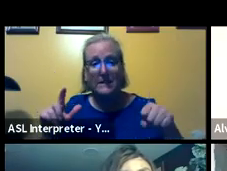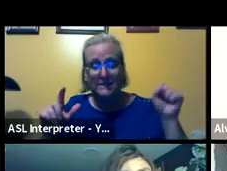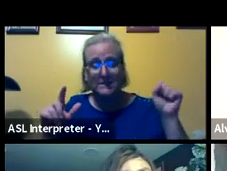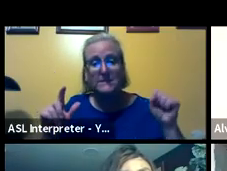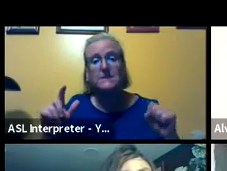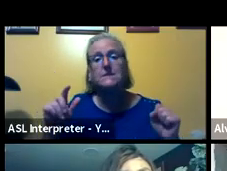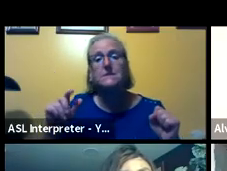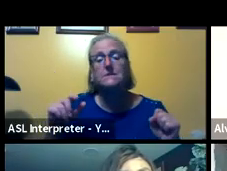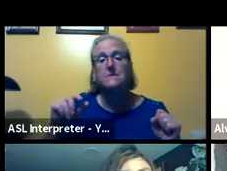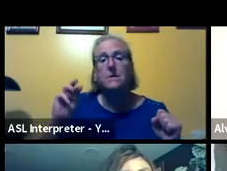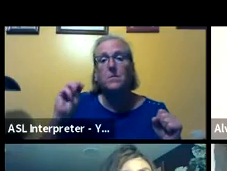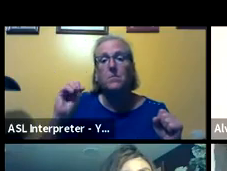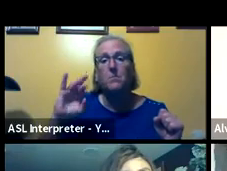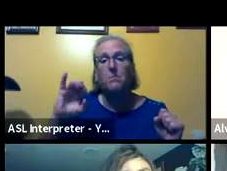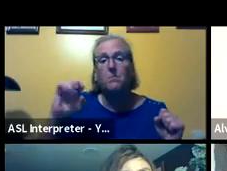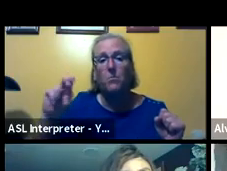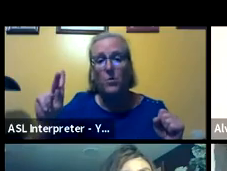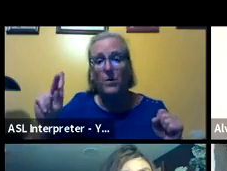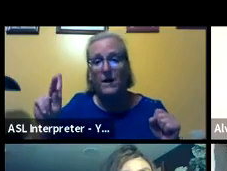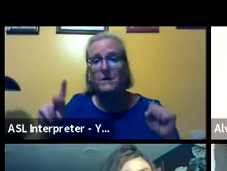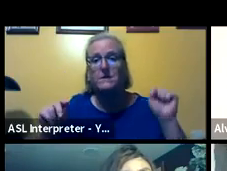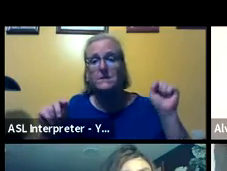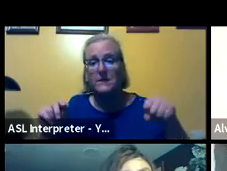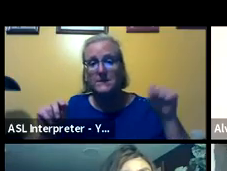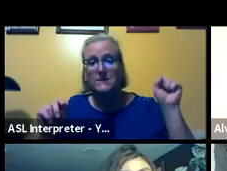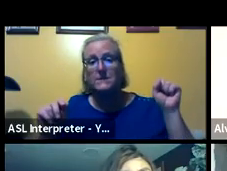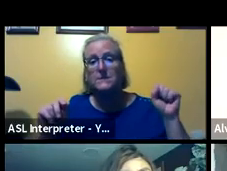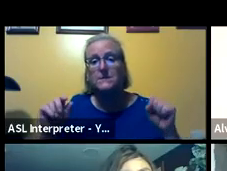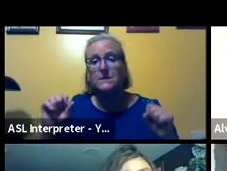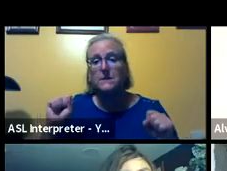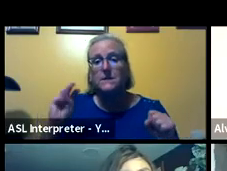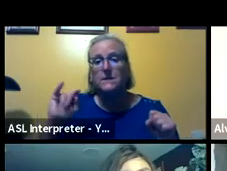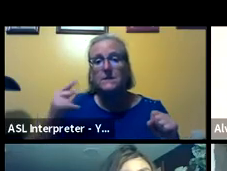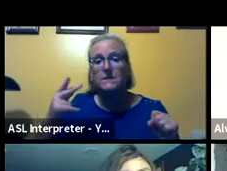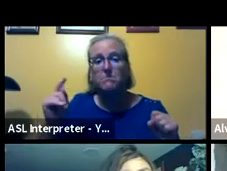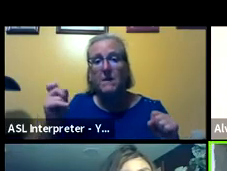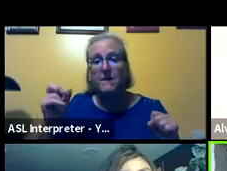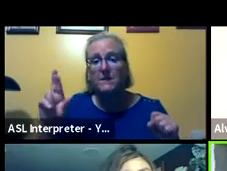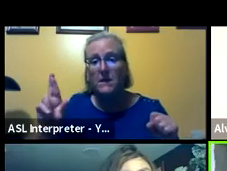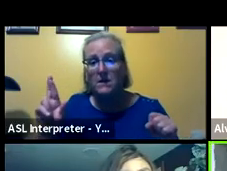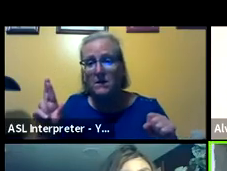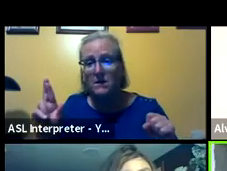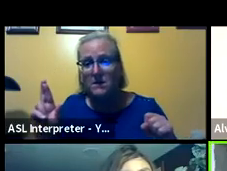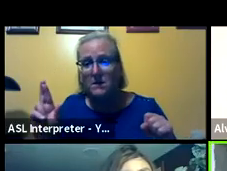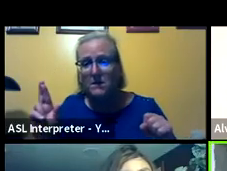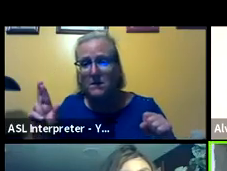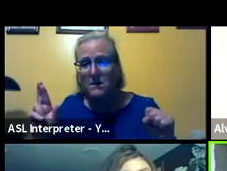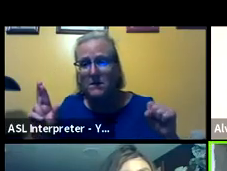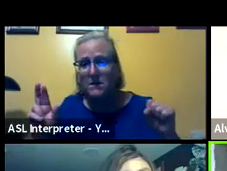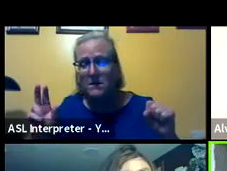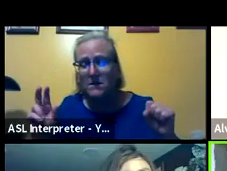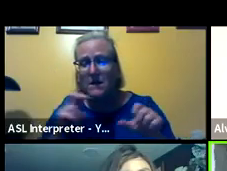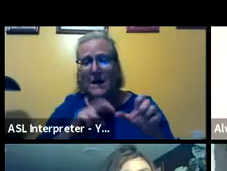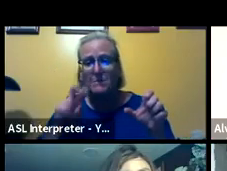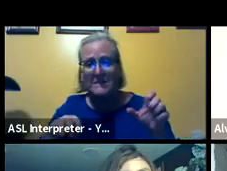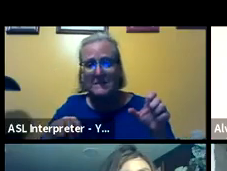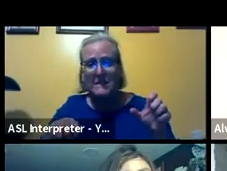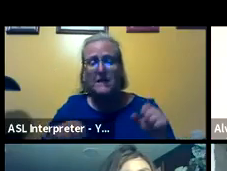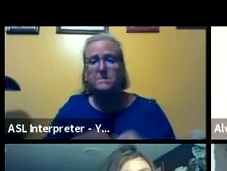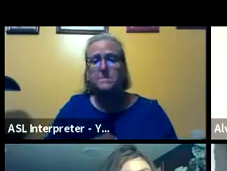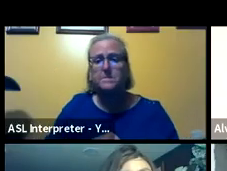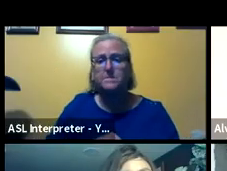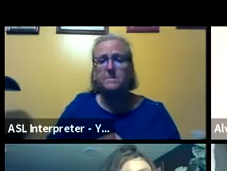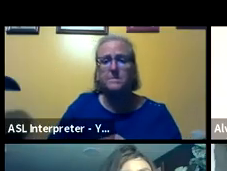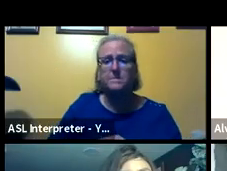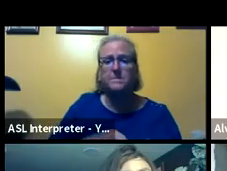yes. Moriak. Monica Moriak, yes. Smith Tucker. Alethea Smith Tucker, abstain. Okay.